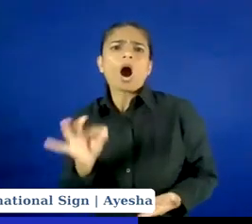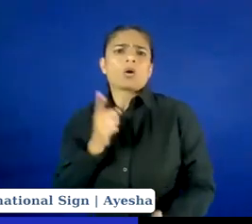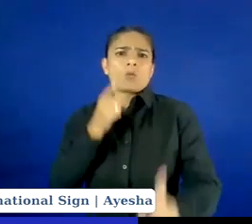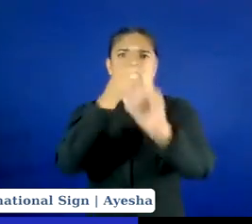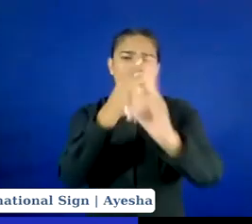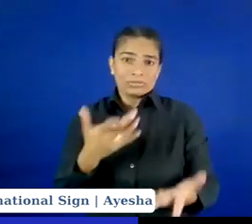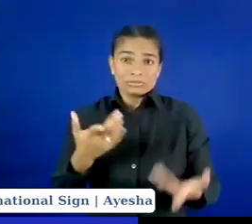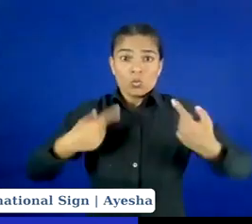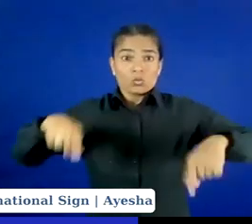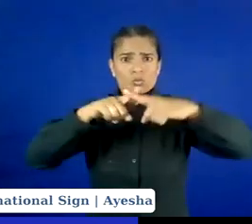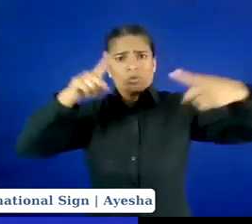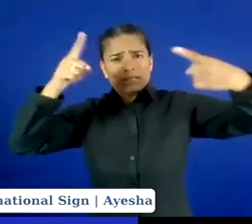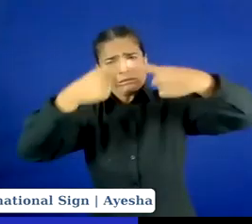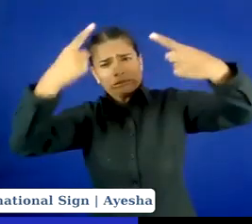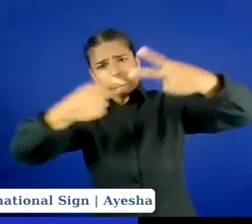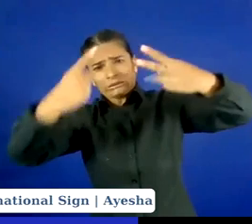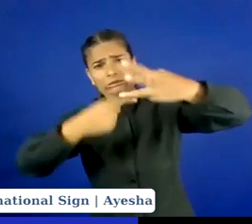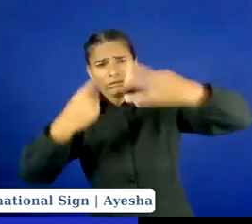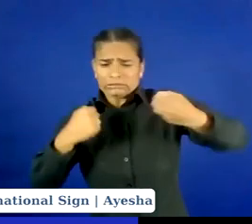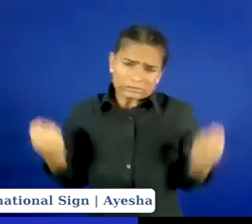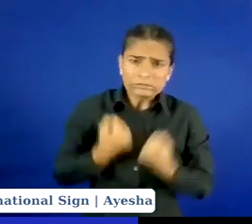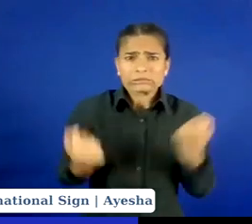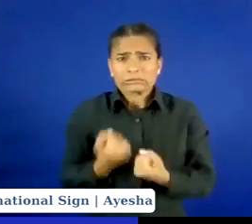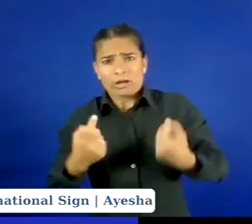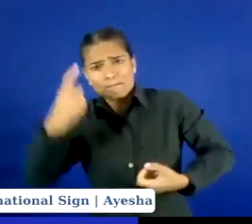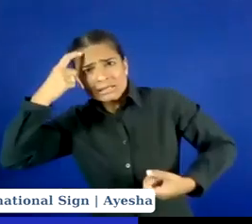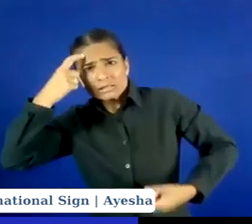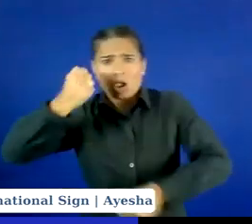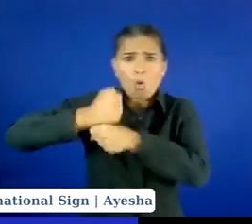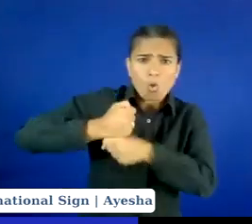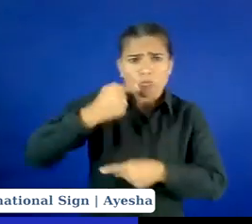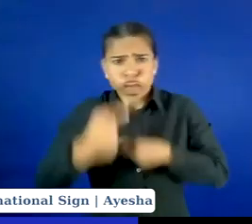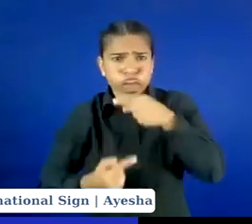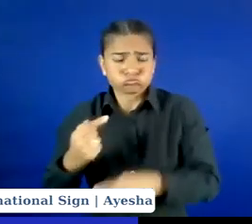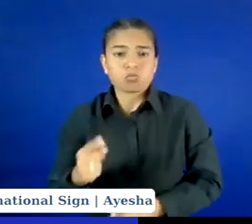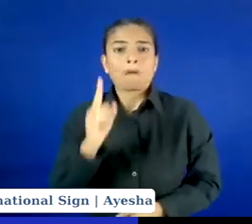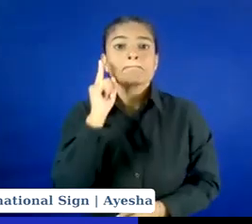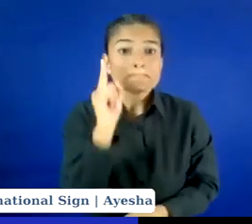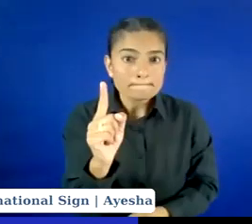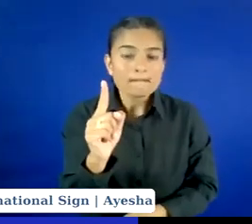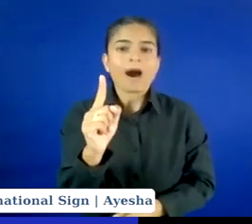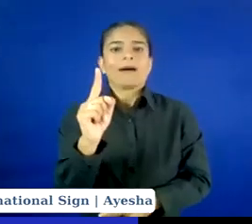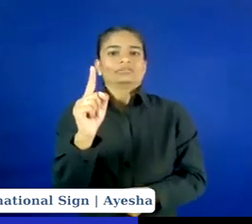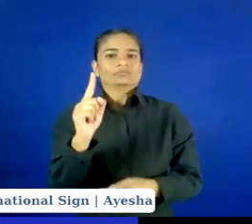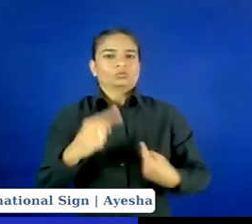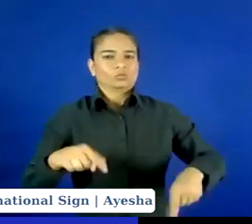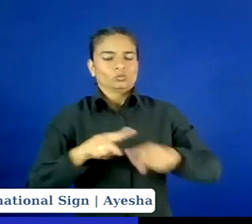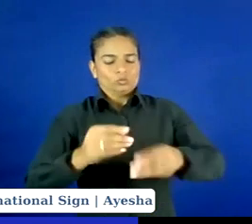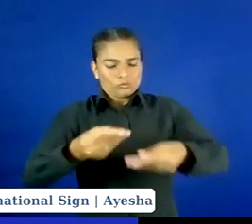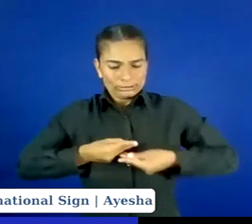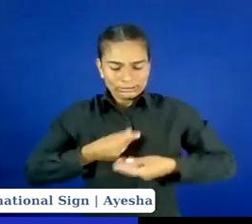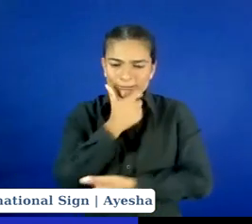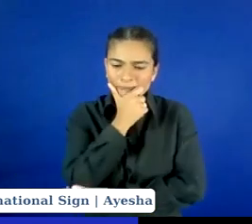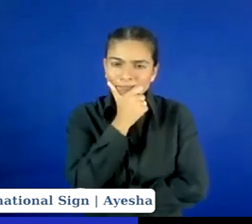to do. I think the principles that has guided us in terms of